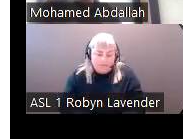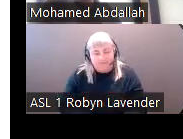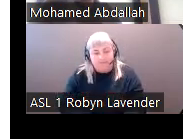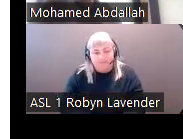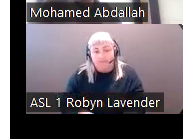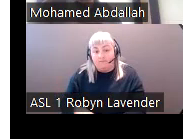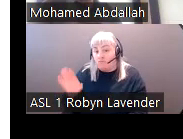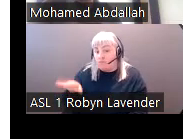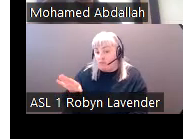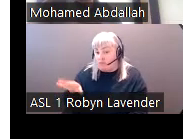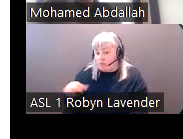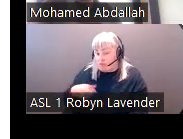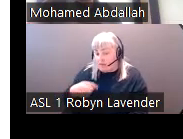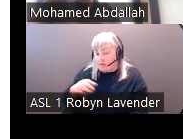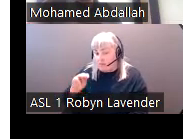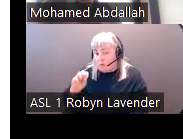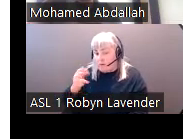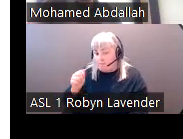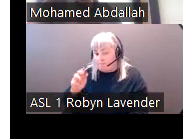Mohamed, can I interrupt for a minute?